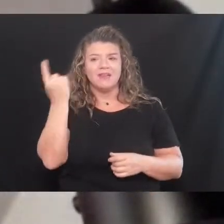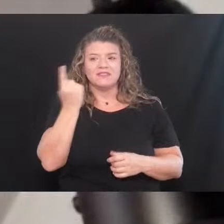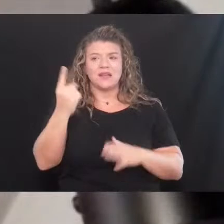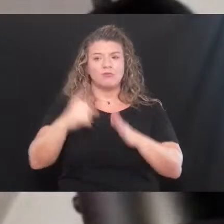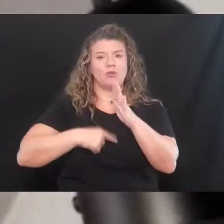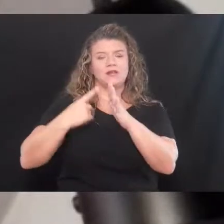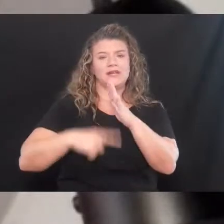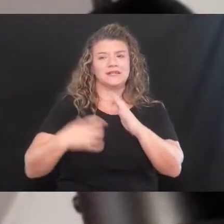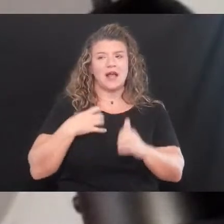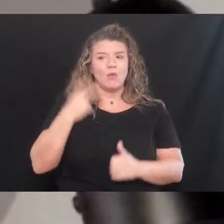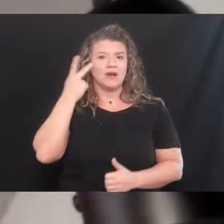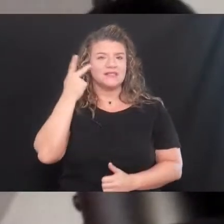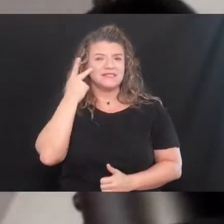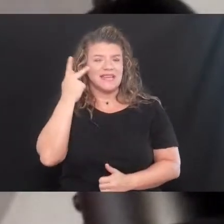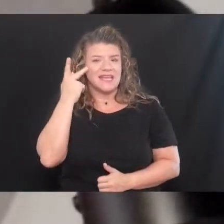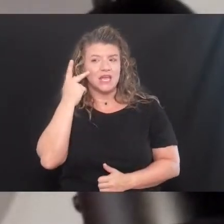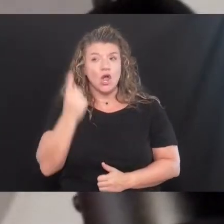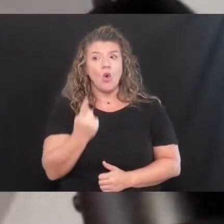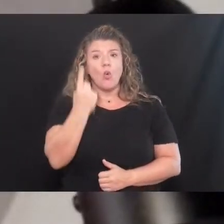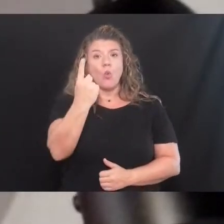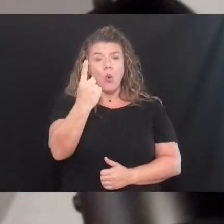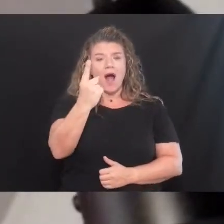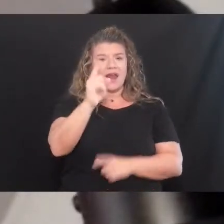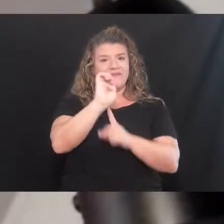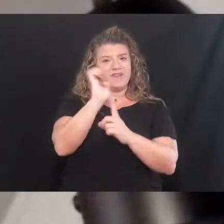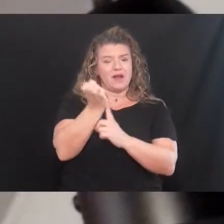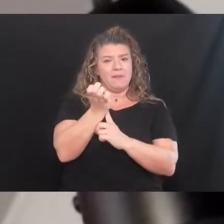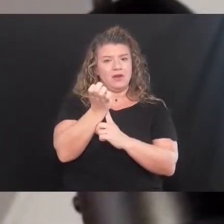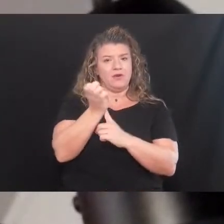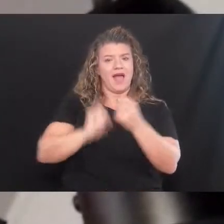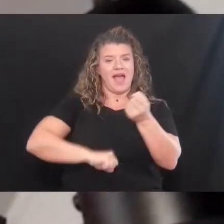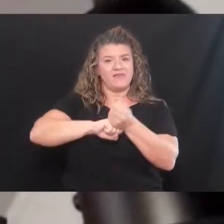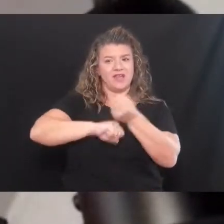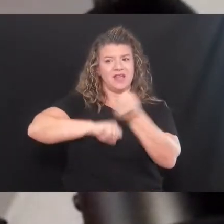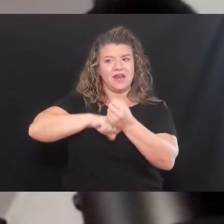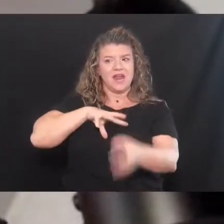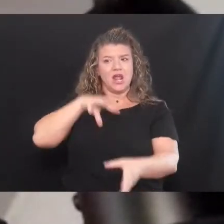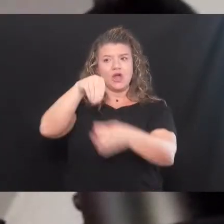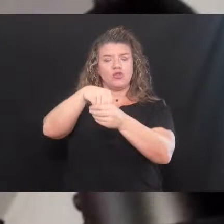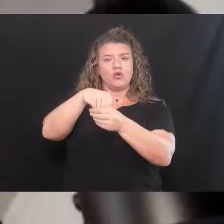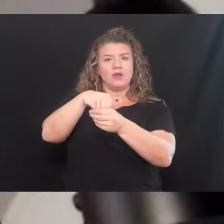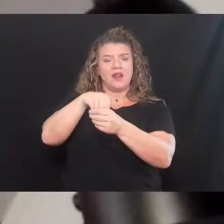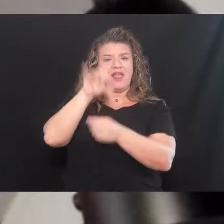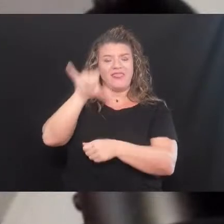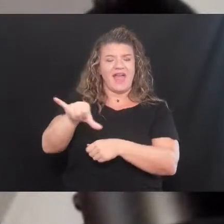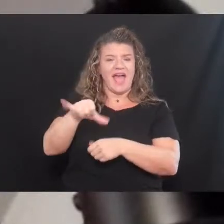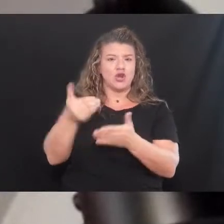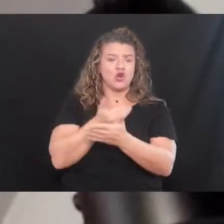want to see at least one environmental advocate included as part of that new group. Thank you.